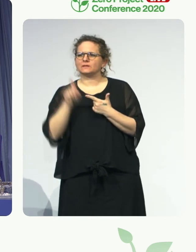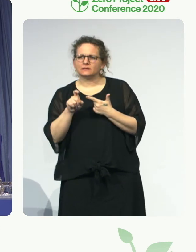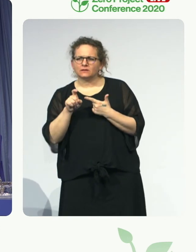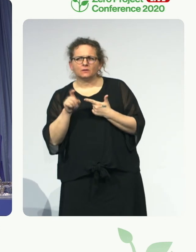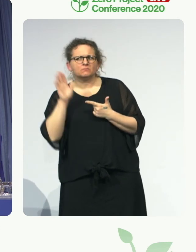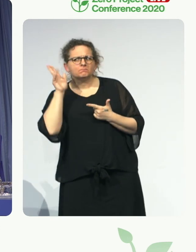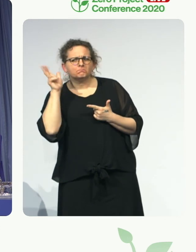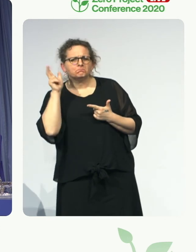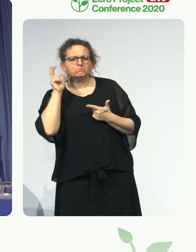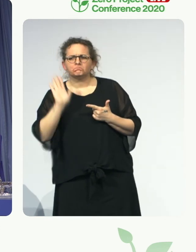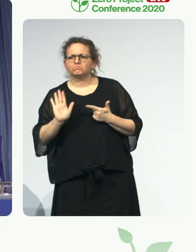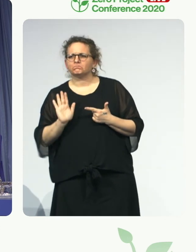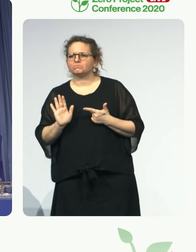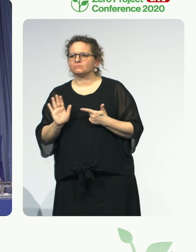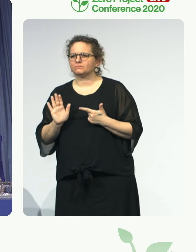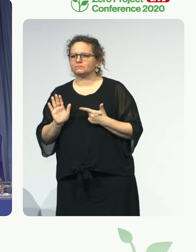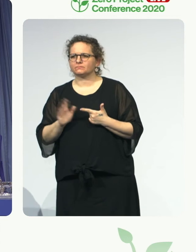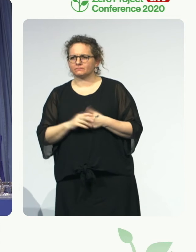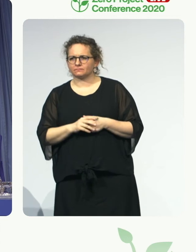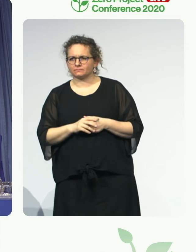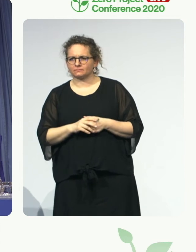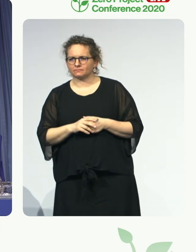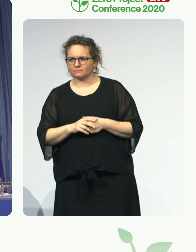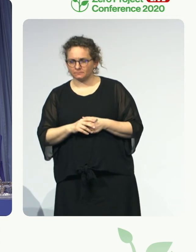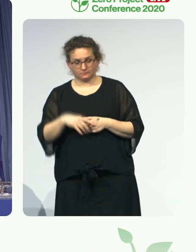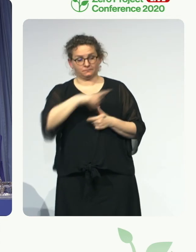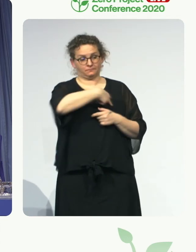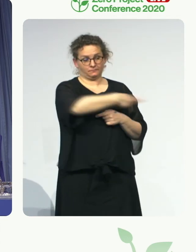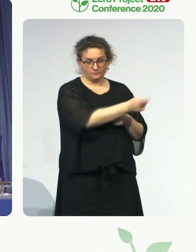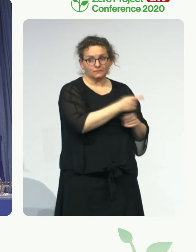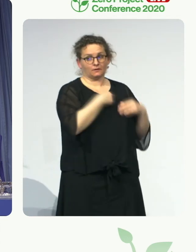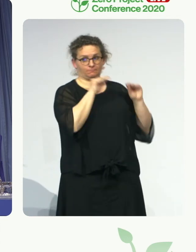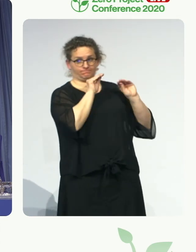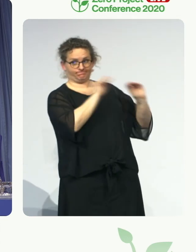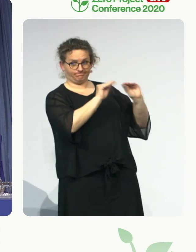Teaching learning methodology in mainstream schools.